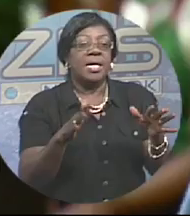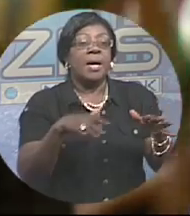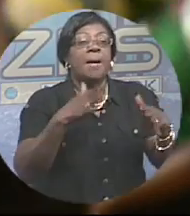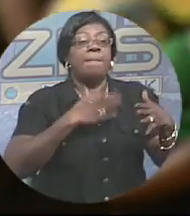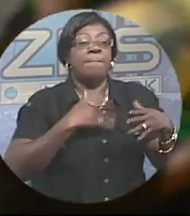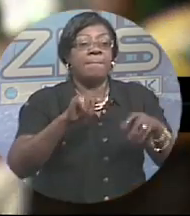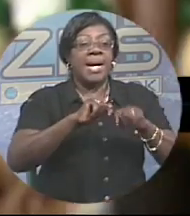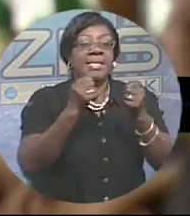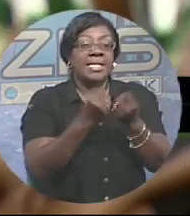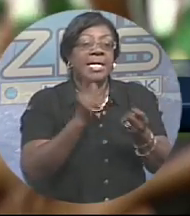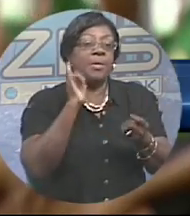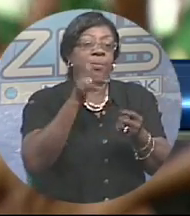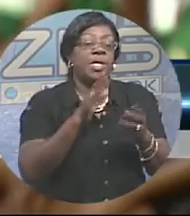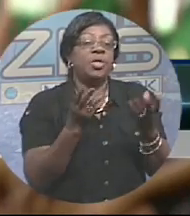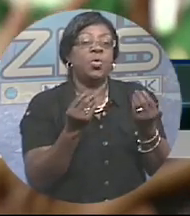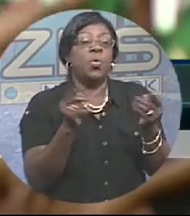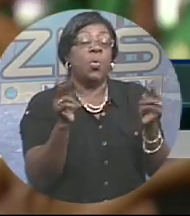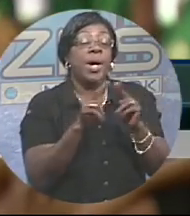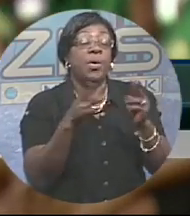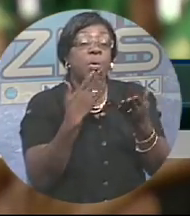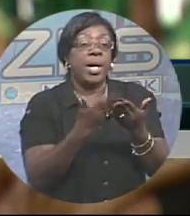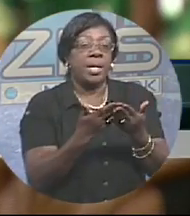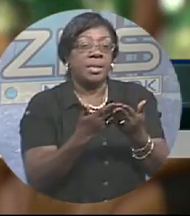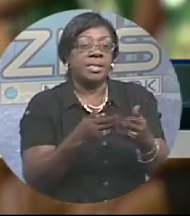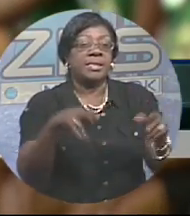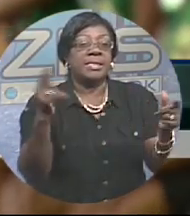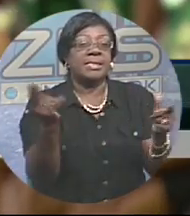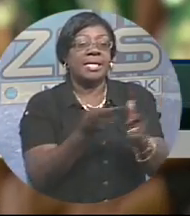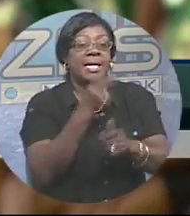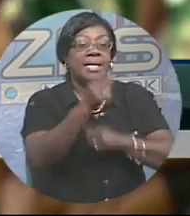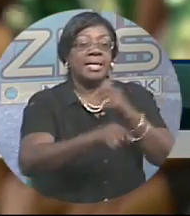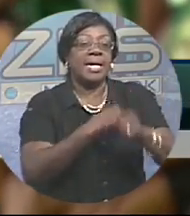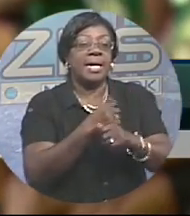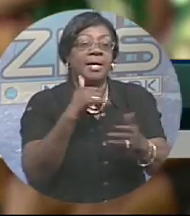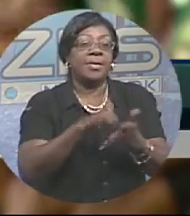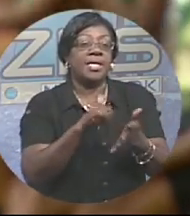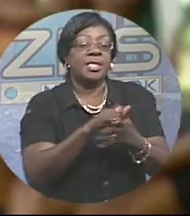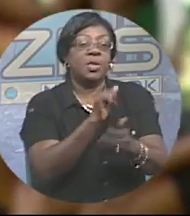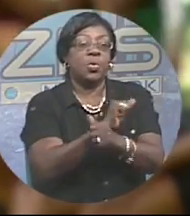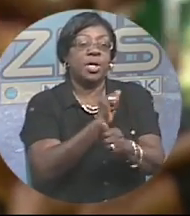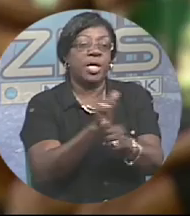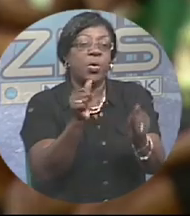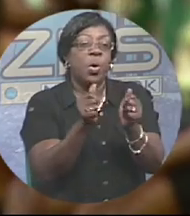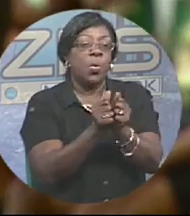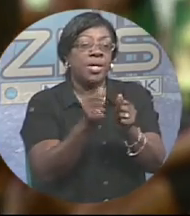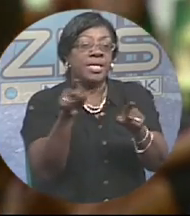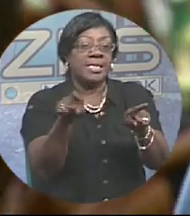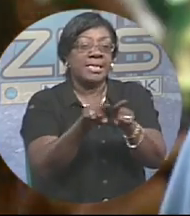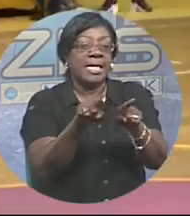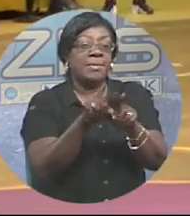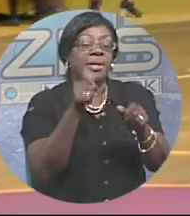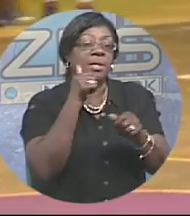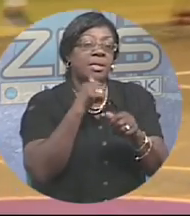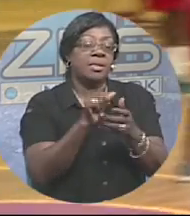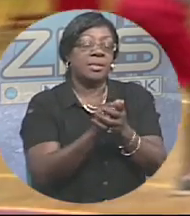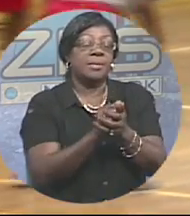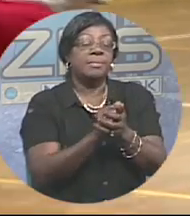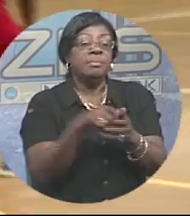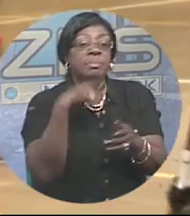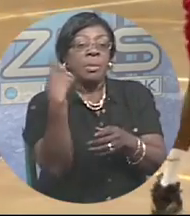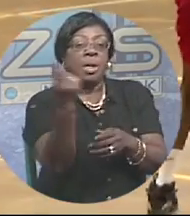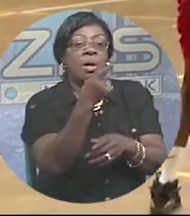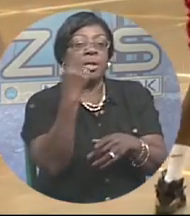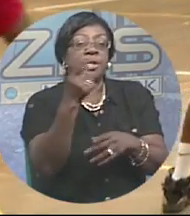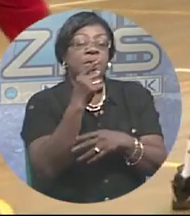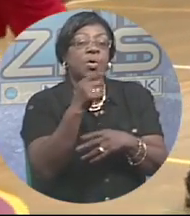team is going to do exceptionally well because this is the second year that I'm working with this set of girls, so I feel really great about it. Also in